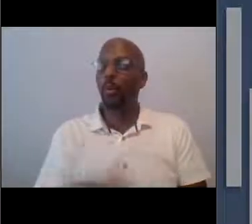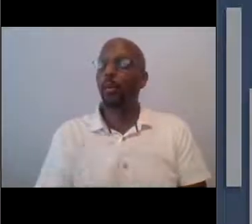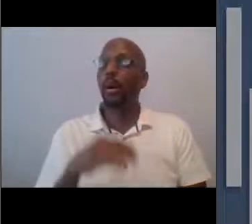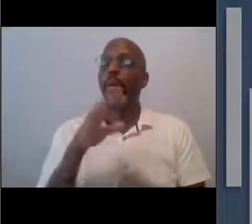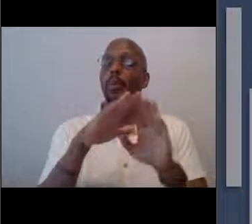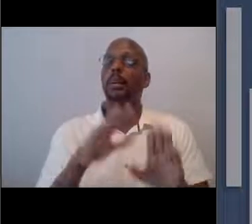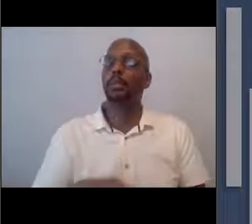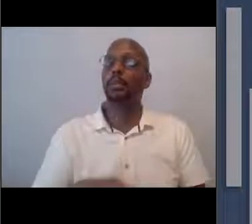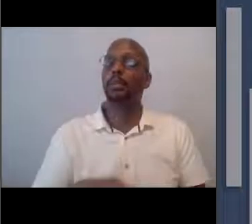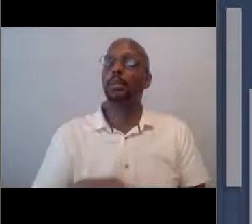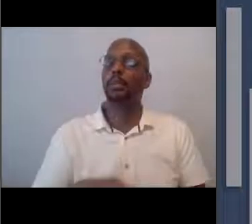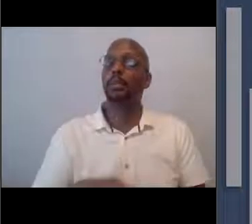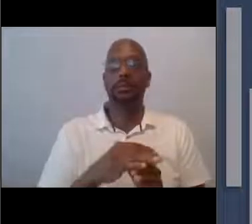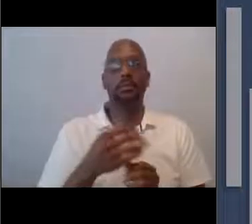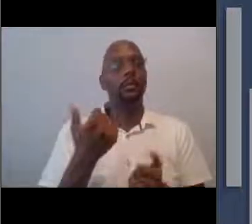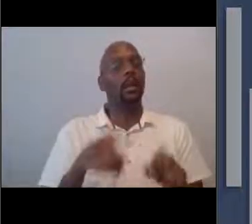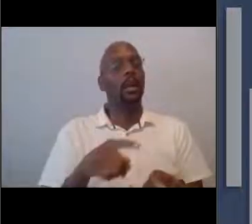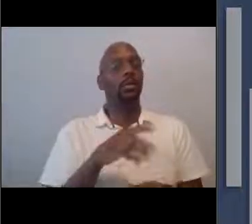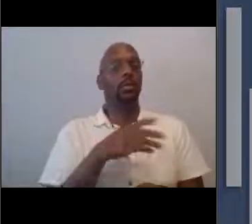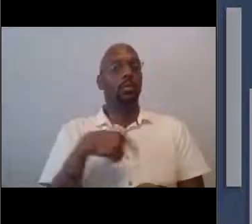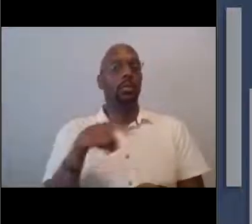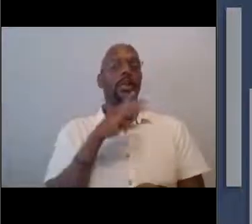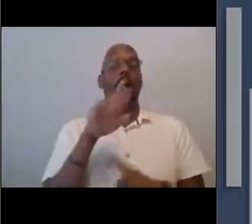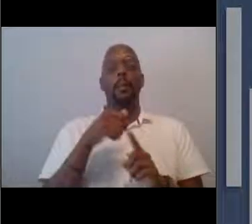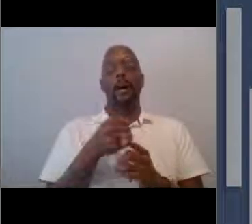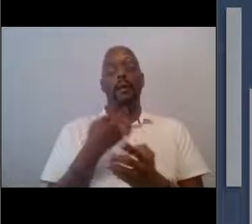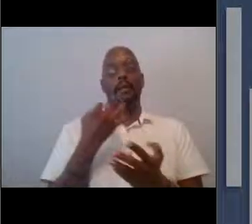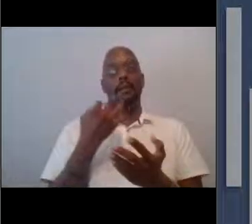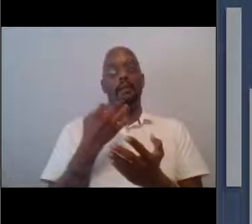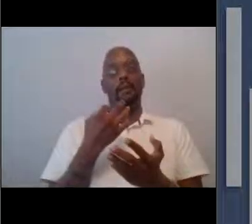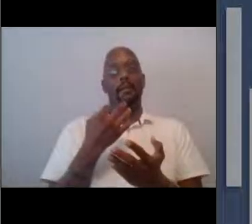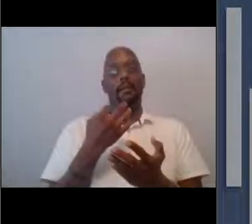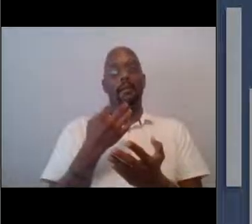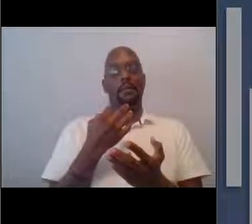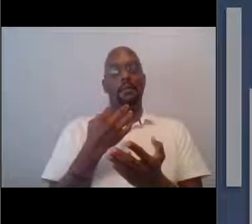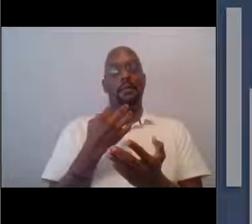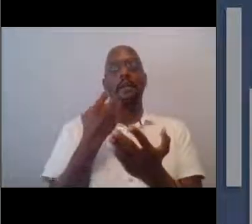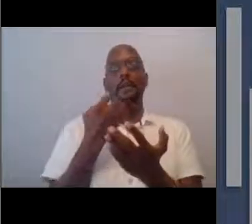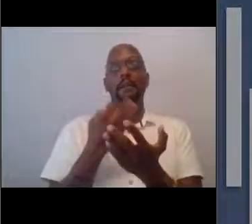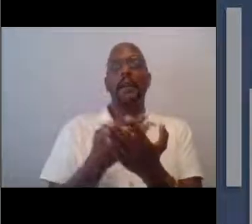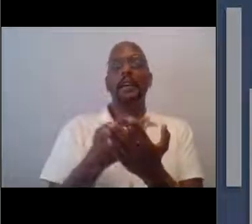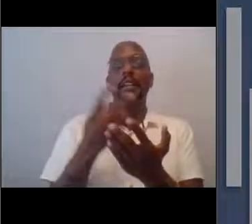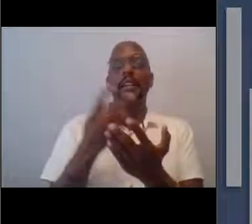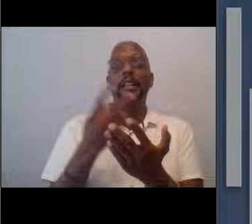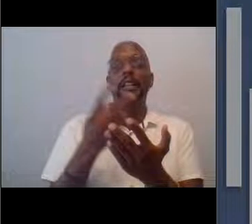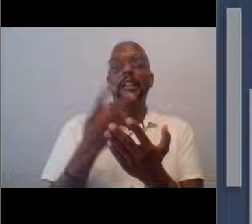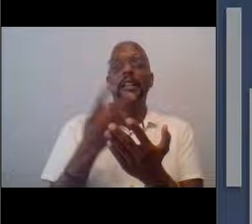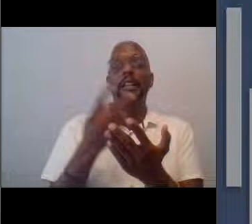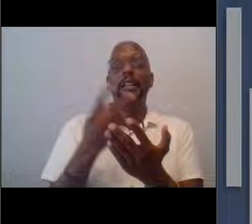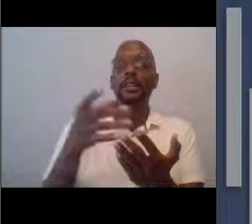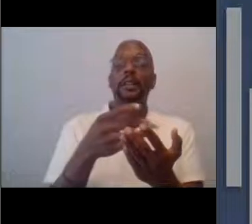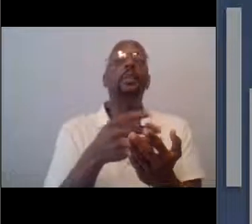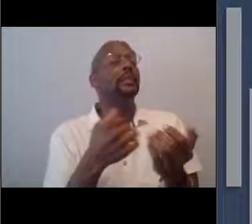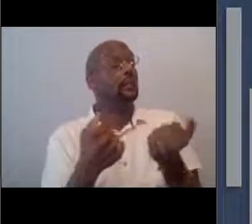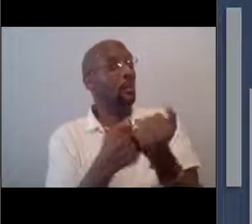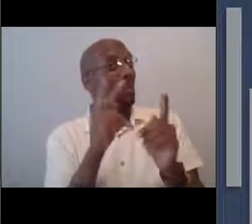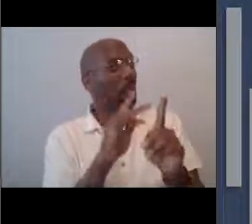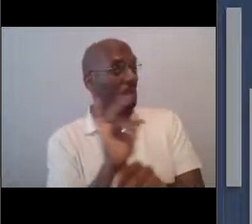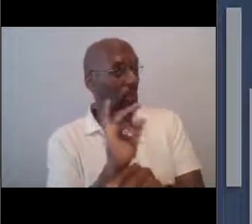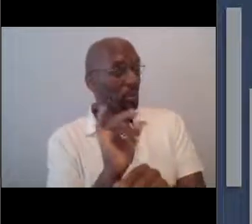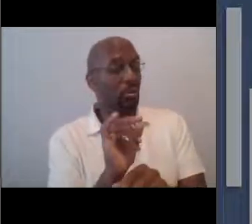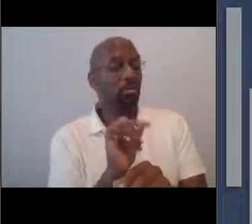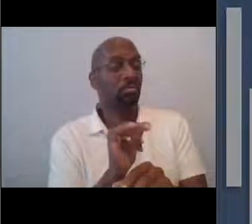about funding projects, we're also supporting people, and to be there and really interacting